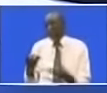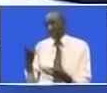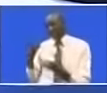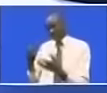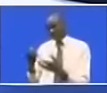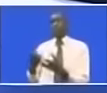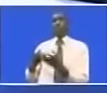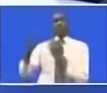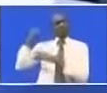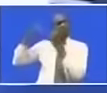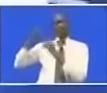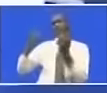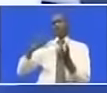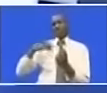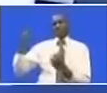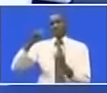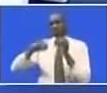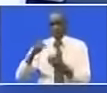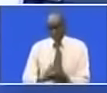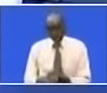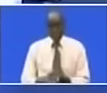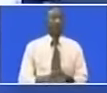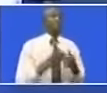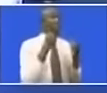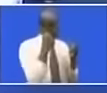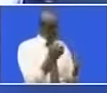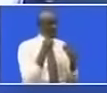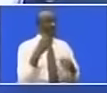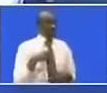in past elections? Just like many Tanzanians,